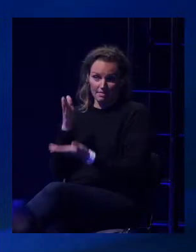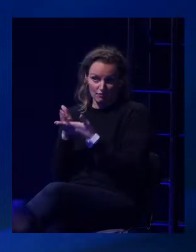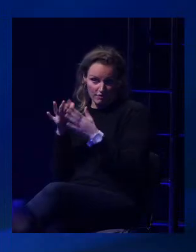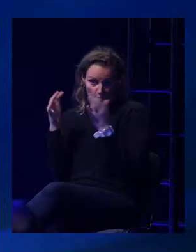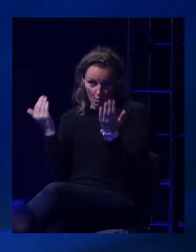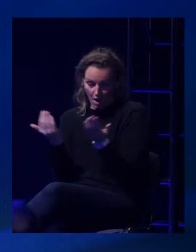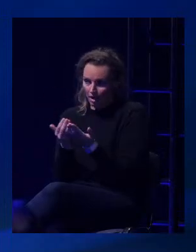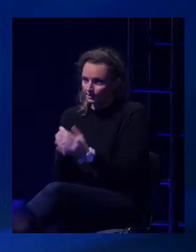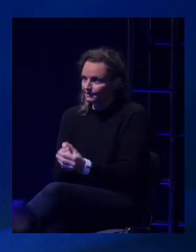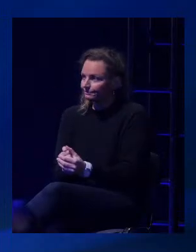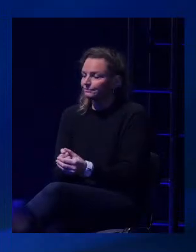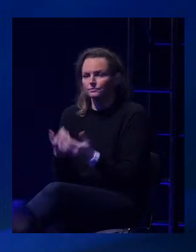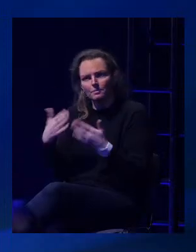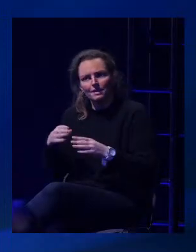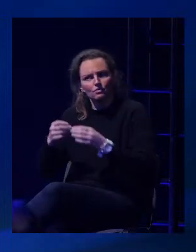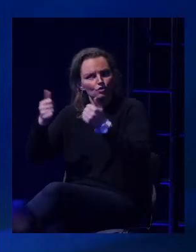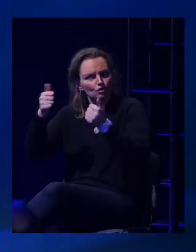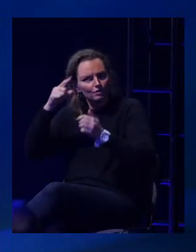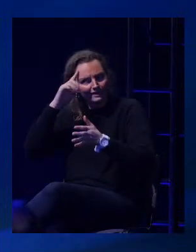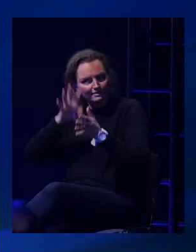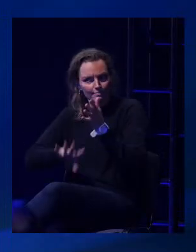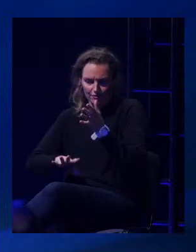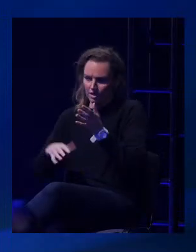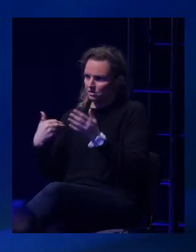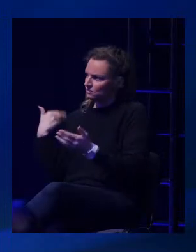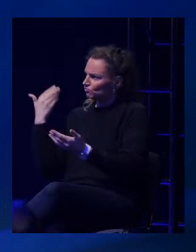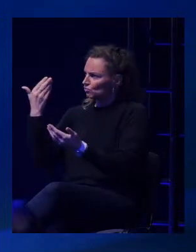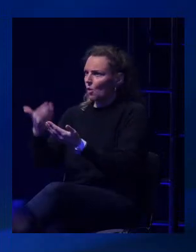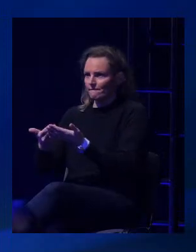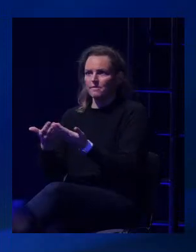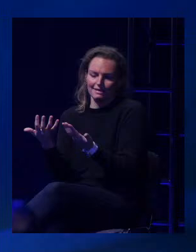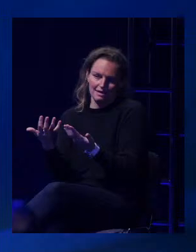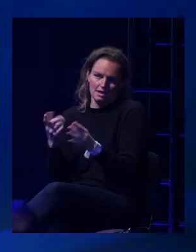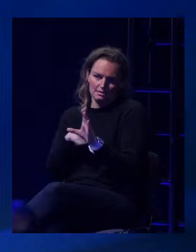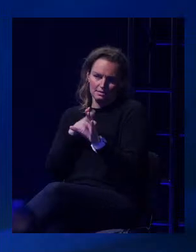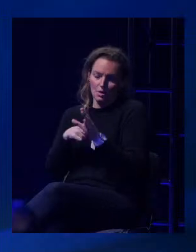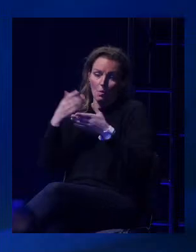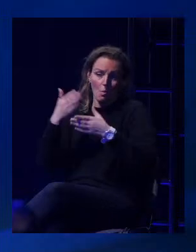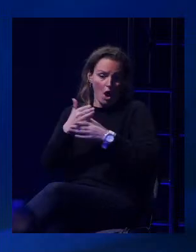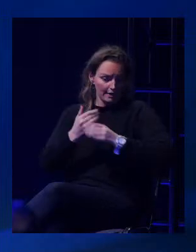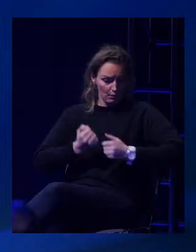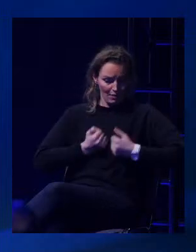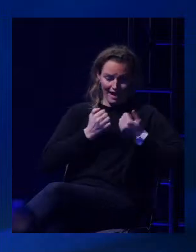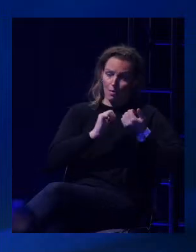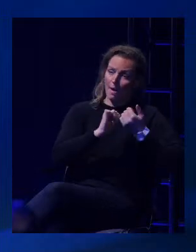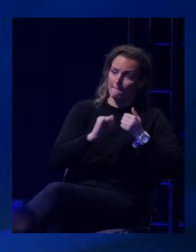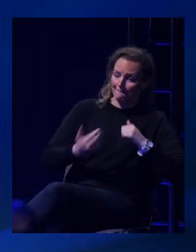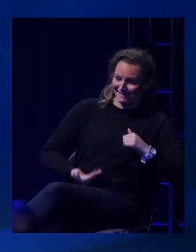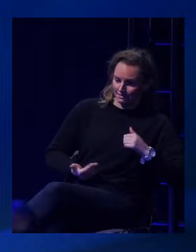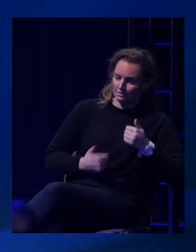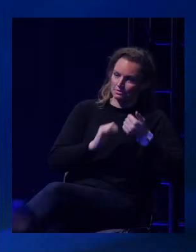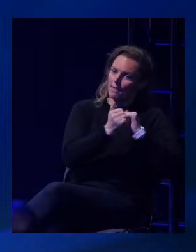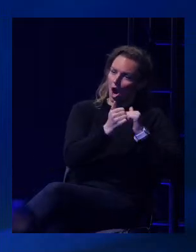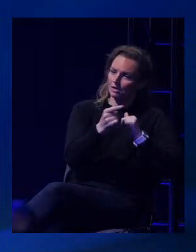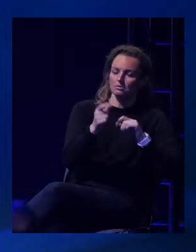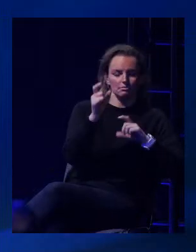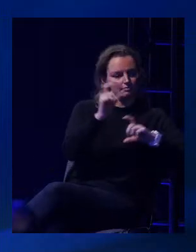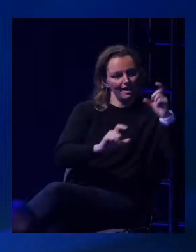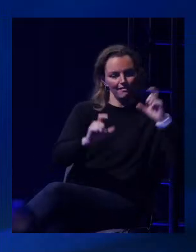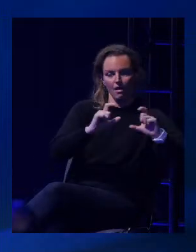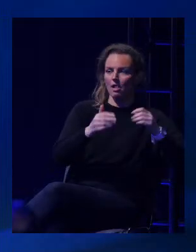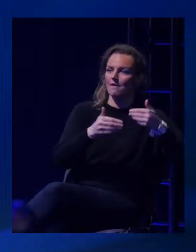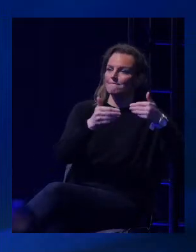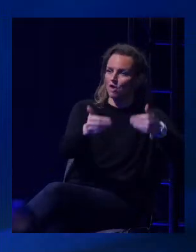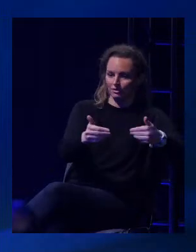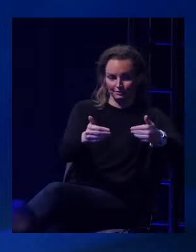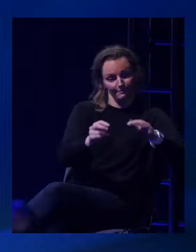we've had a good experience over the last few years working with our partners at ColorFront, and then we've been able to take that technology and put it into more